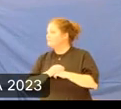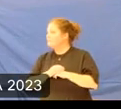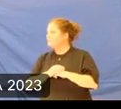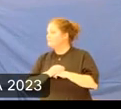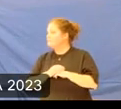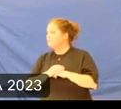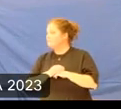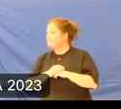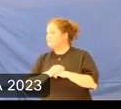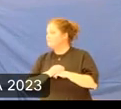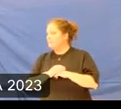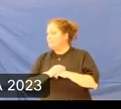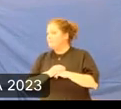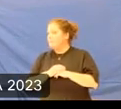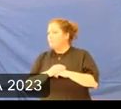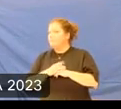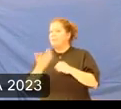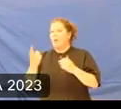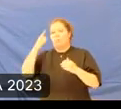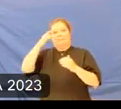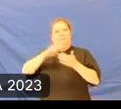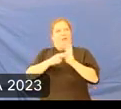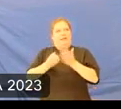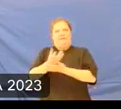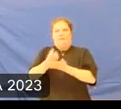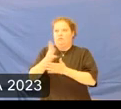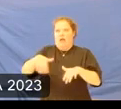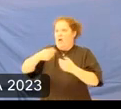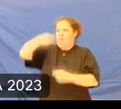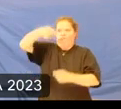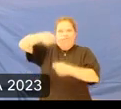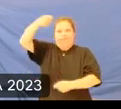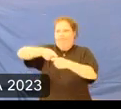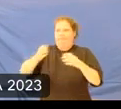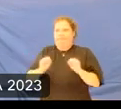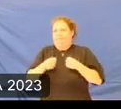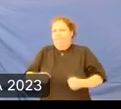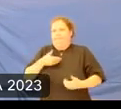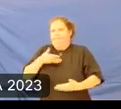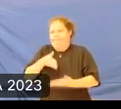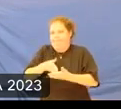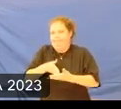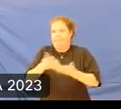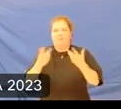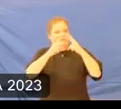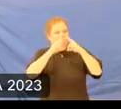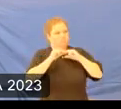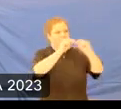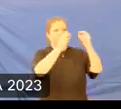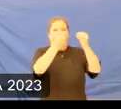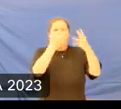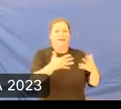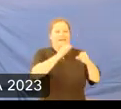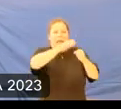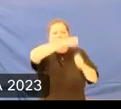and Carnap sort of measures, I think, are pretty much what we have. There's a relationship between that and the